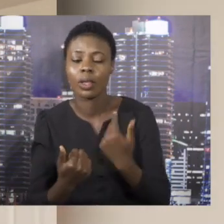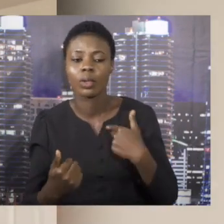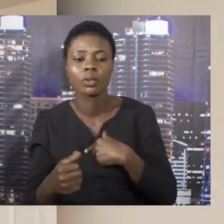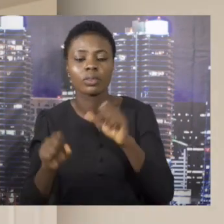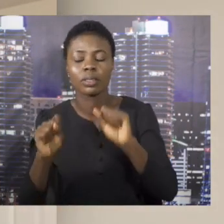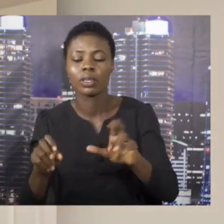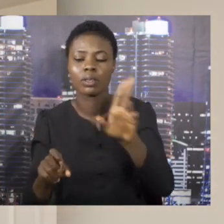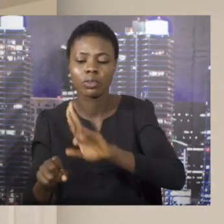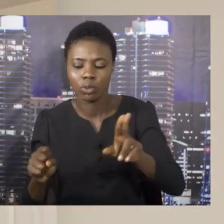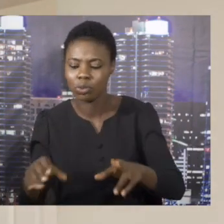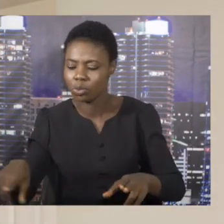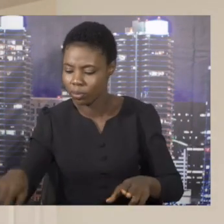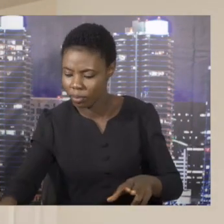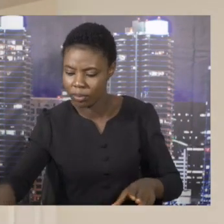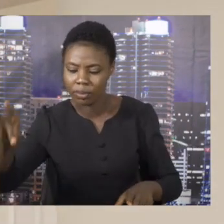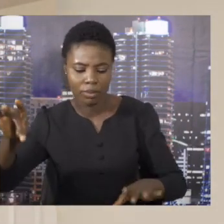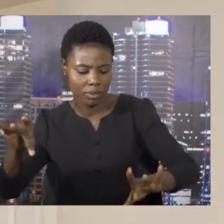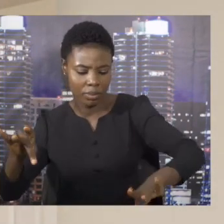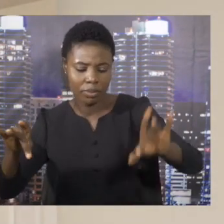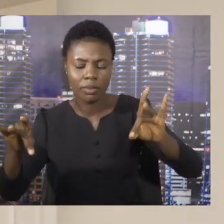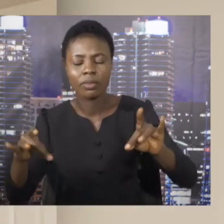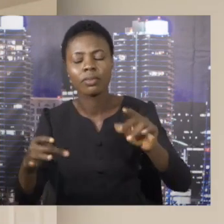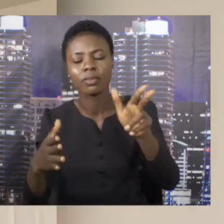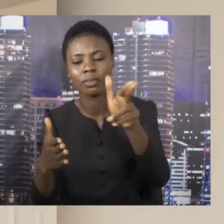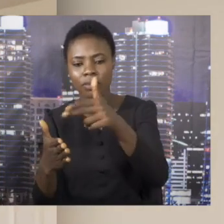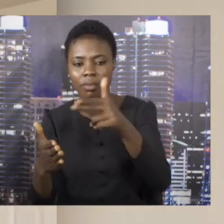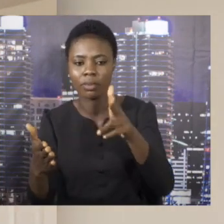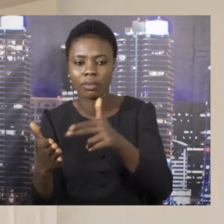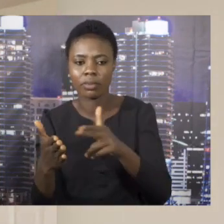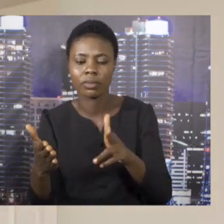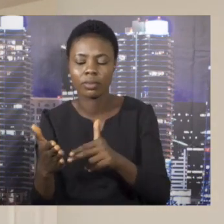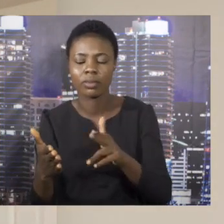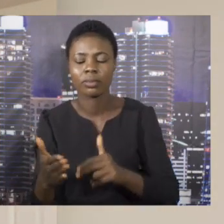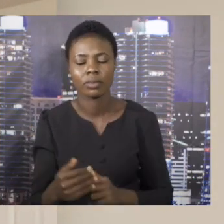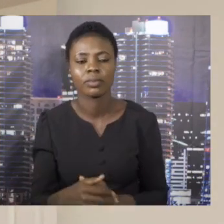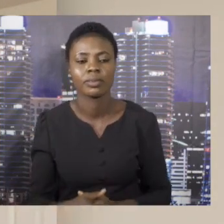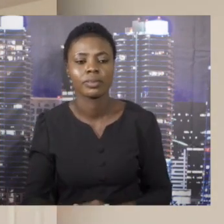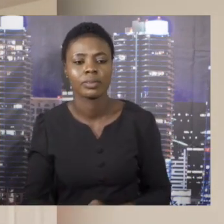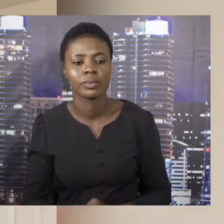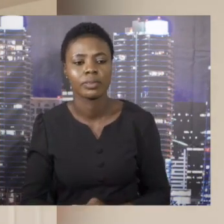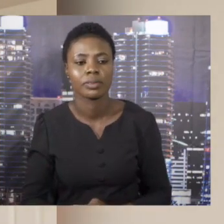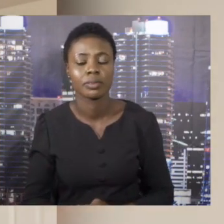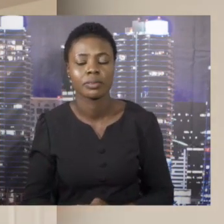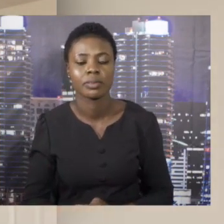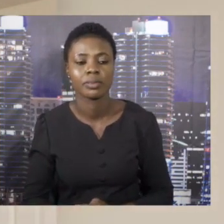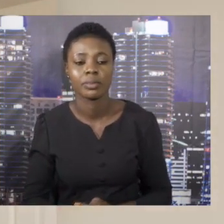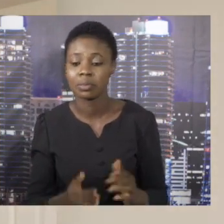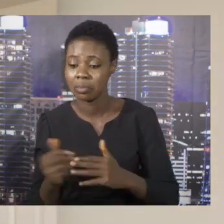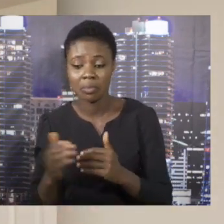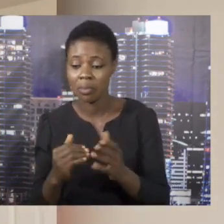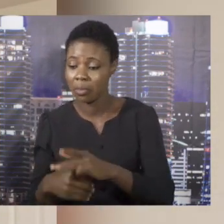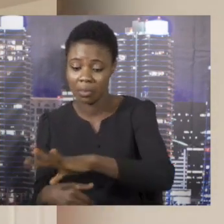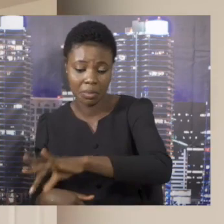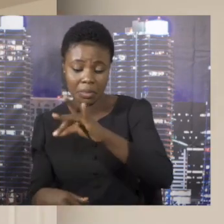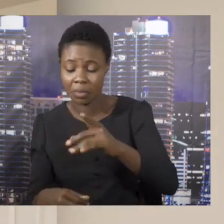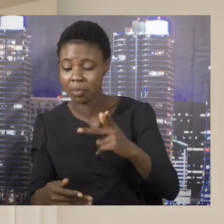the potentials of the artistic potentials of these objects within our environment, in our rooms, in our library, in